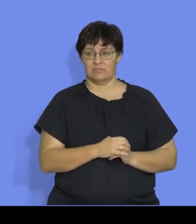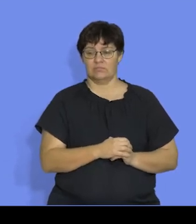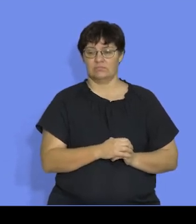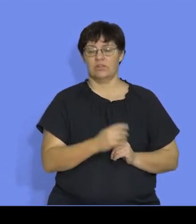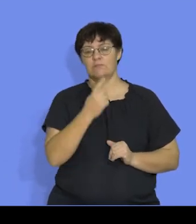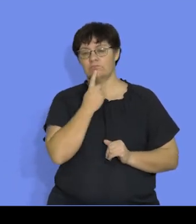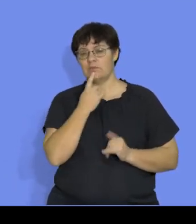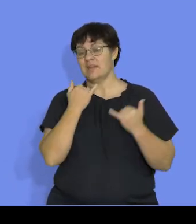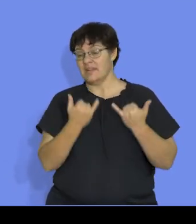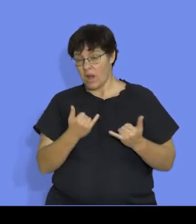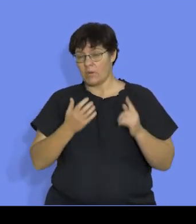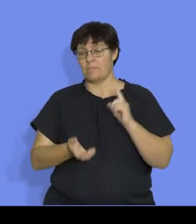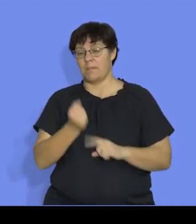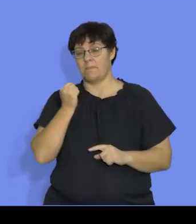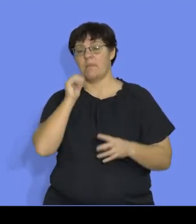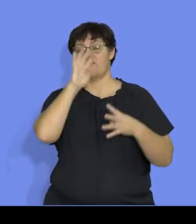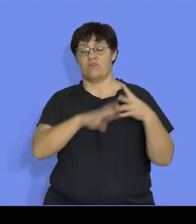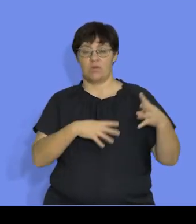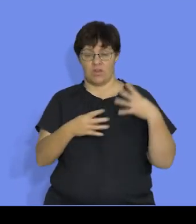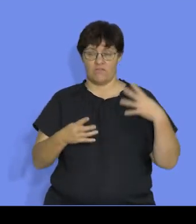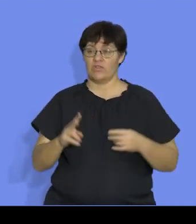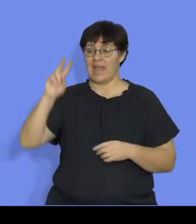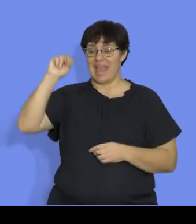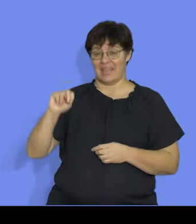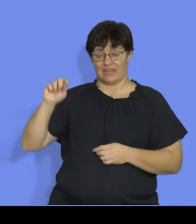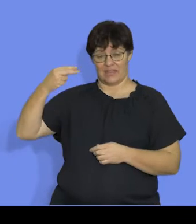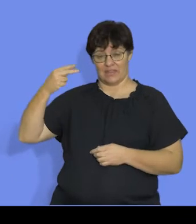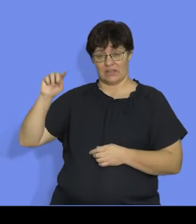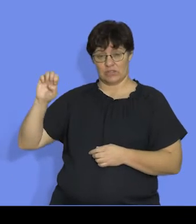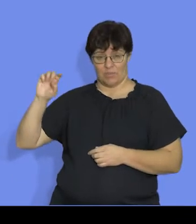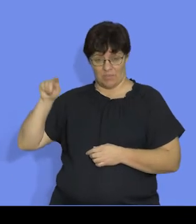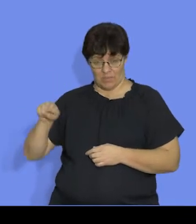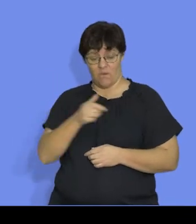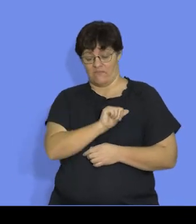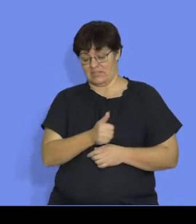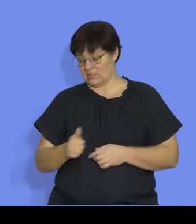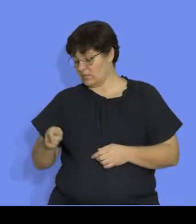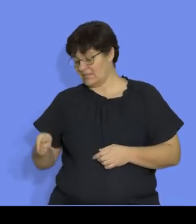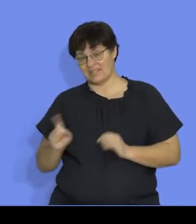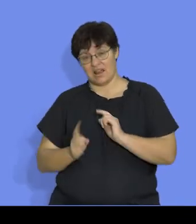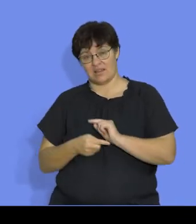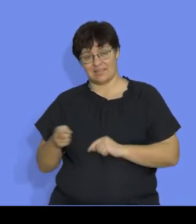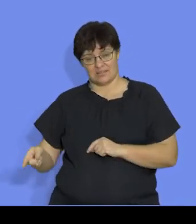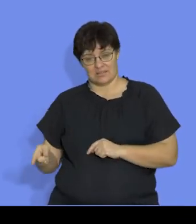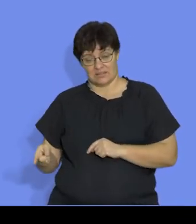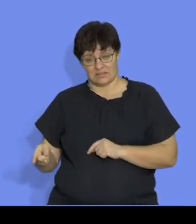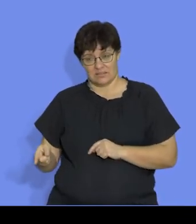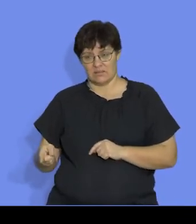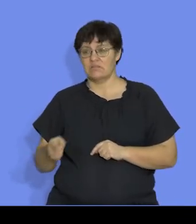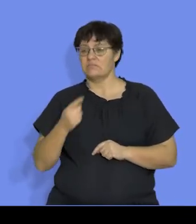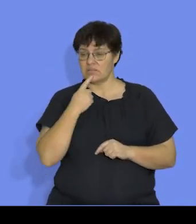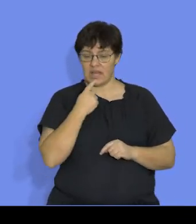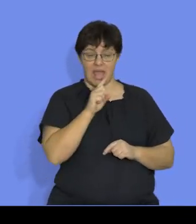to now determine a formula for the nth term of the sequence. We can see that A